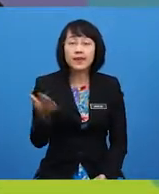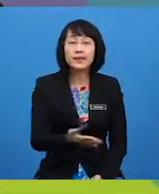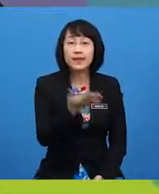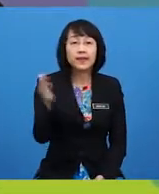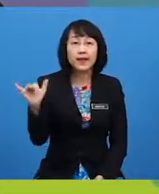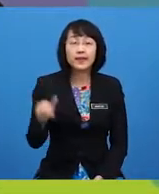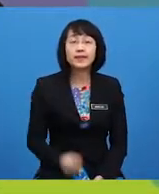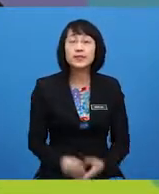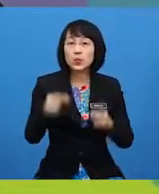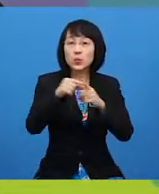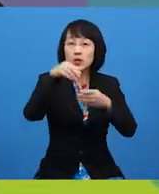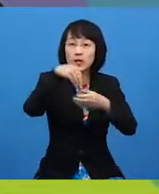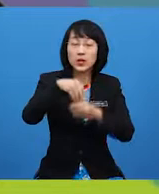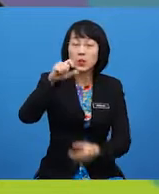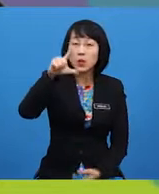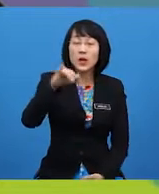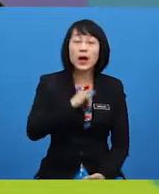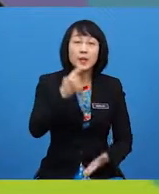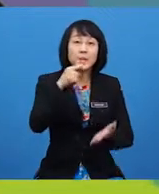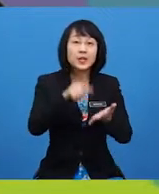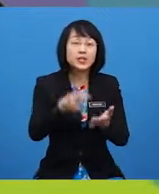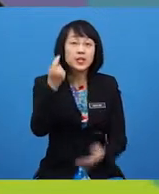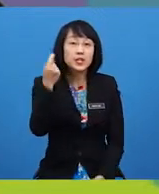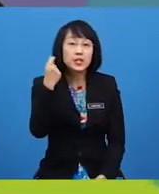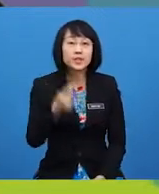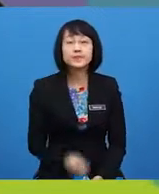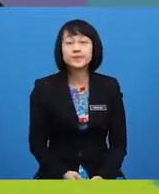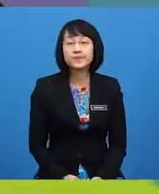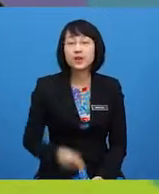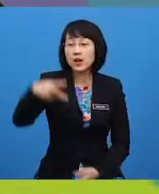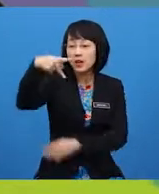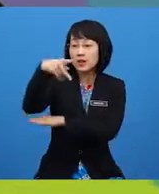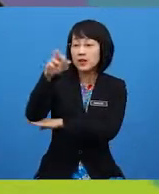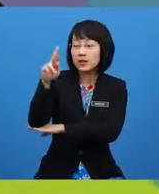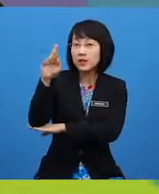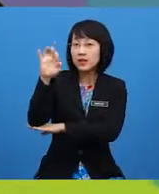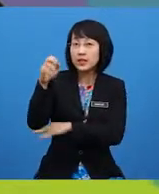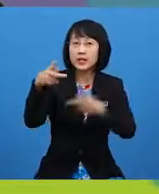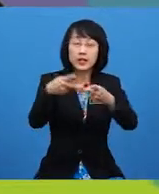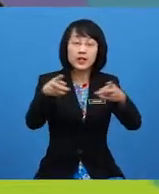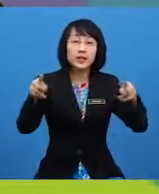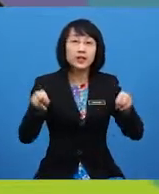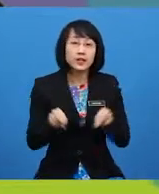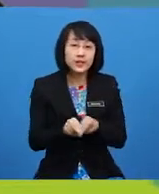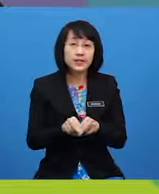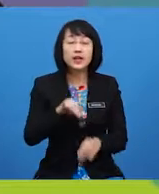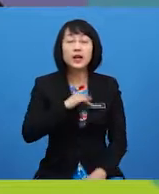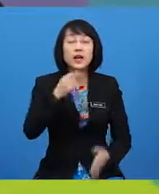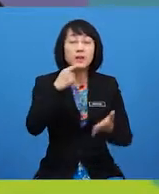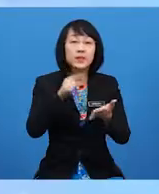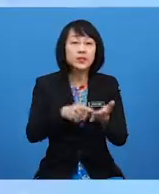The words in bold that I've mentioned just now, they are called prepositions. As I have mentioned